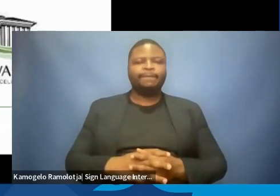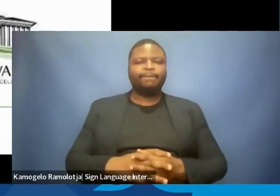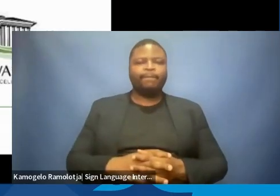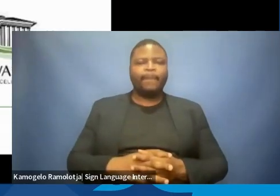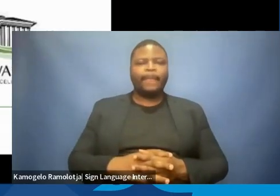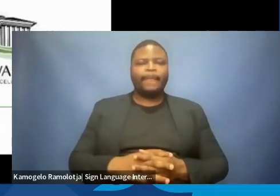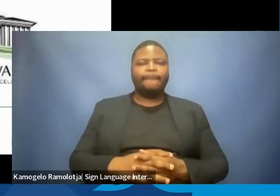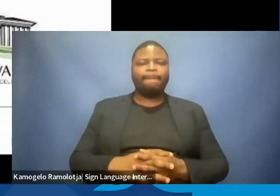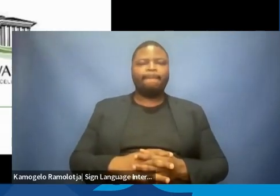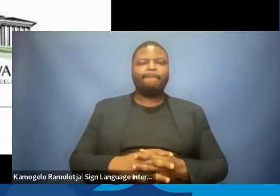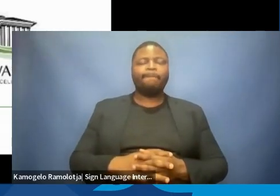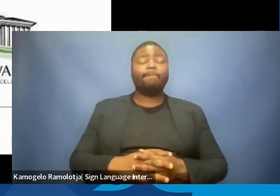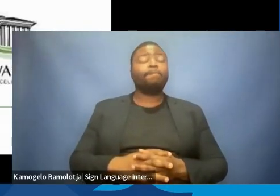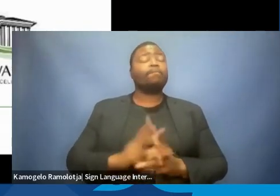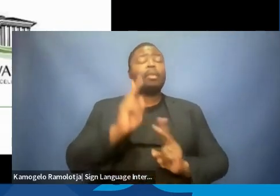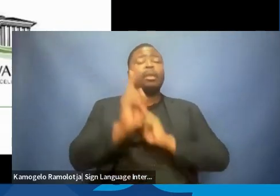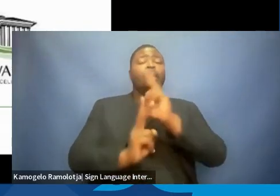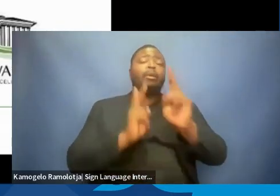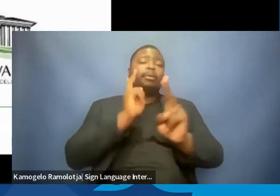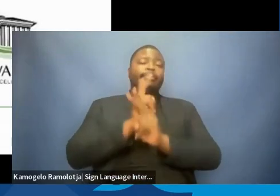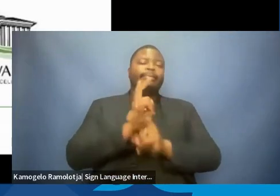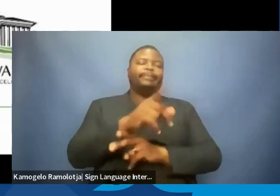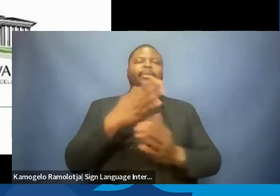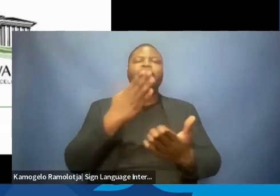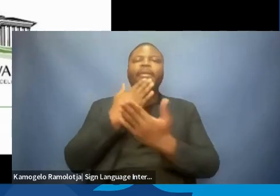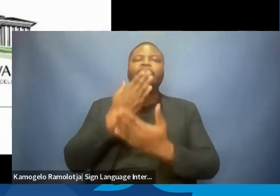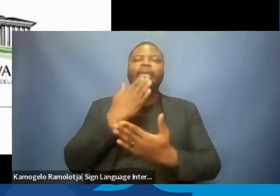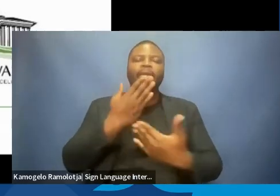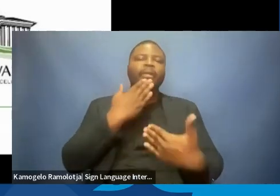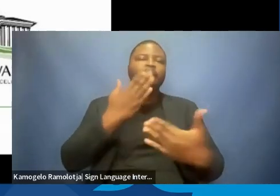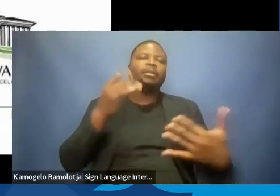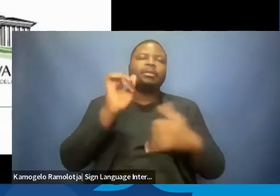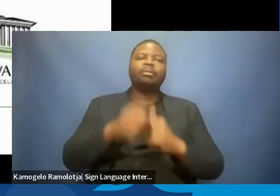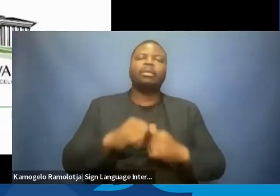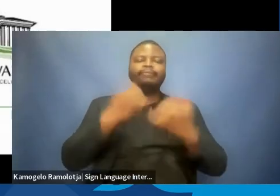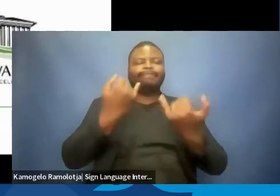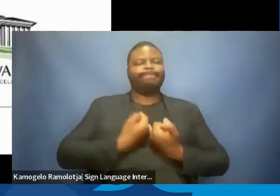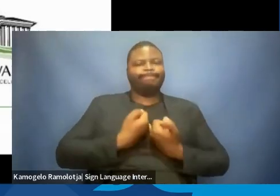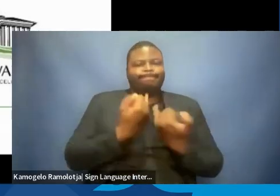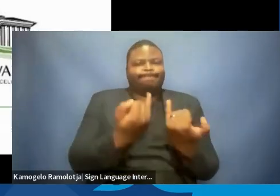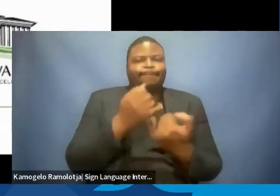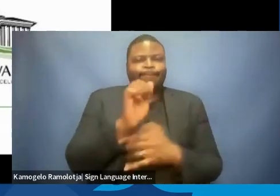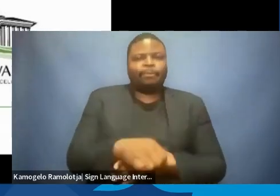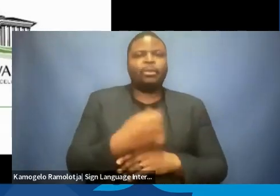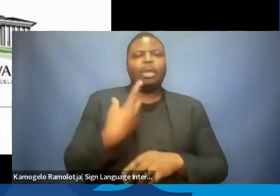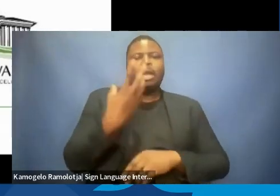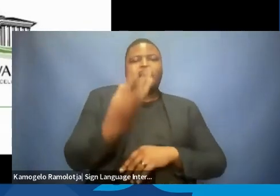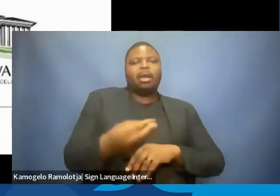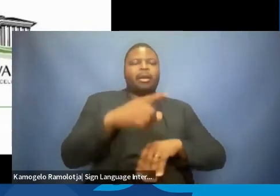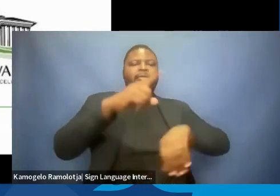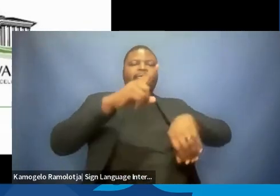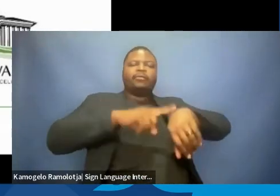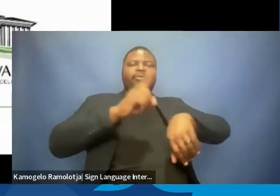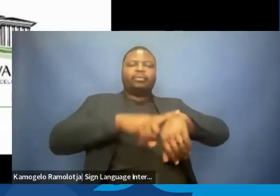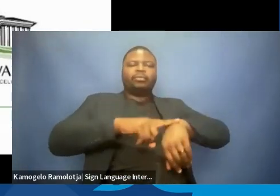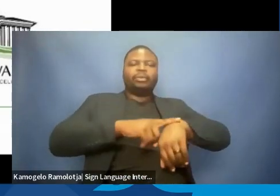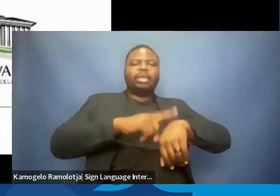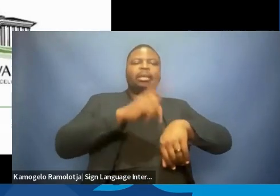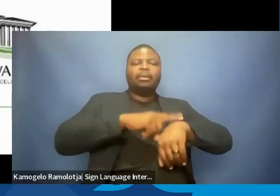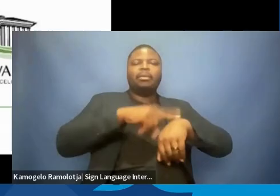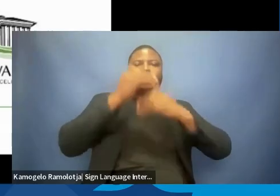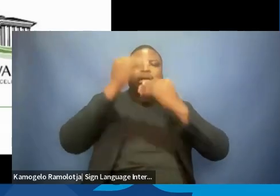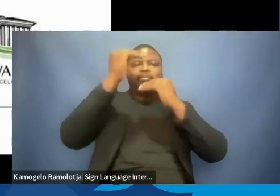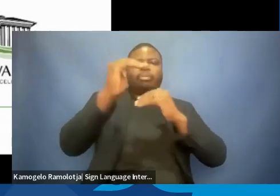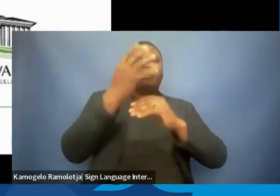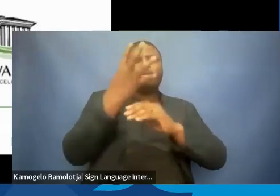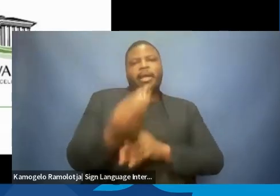Okay, please confirm that you can see my slides. Thank you, Doctor. We can see your slides. You may proceed. Thank you